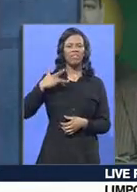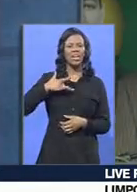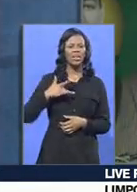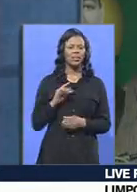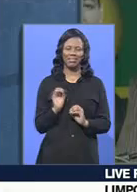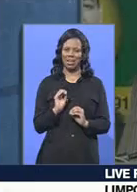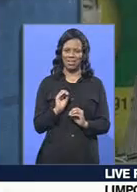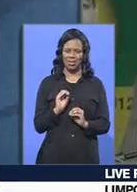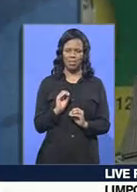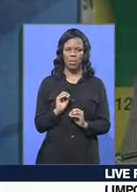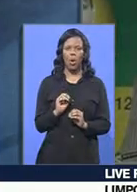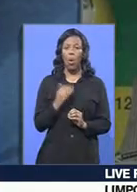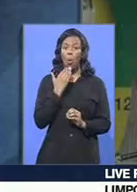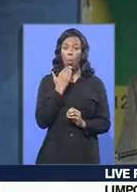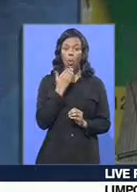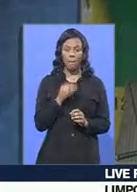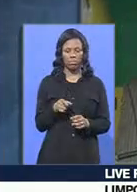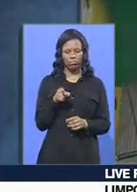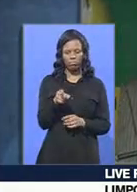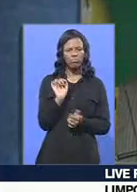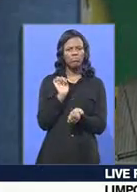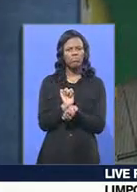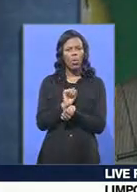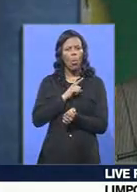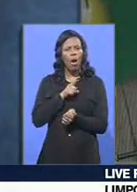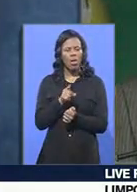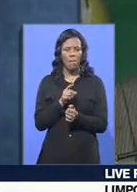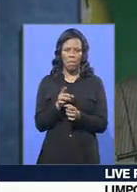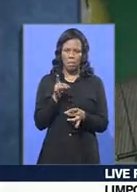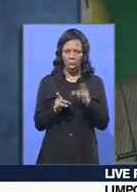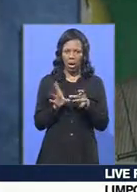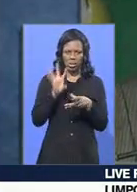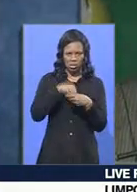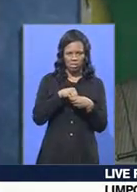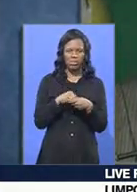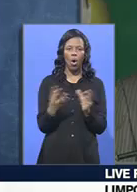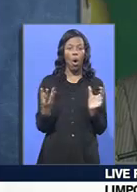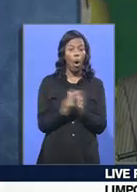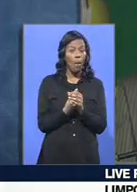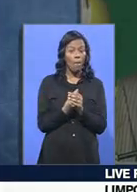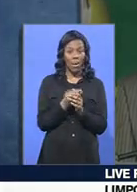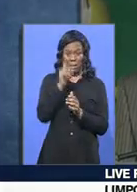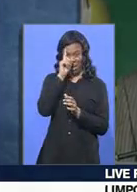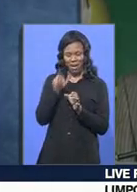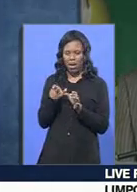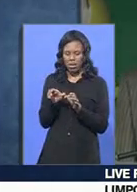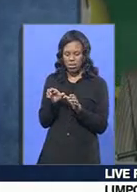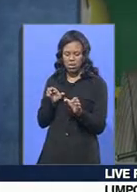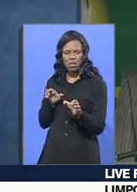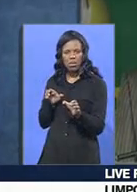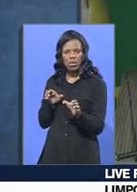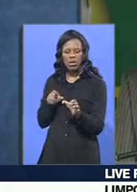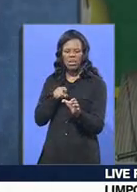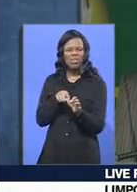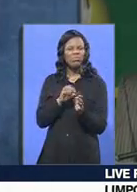Political prisoners were kept separate from ordinary criminals and received fewer privileges.